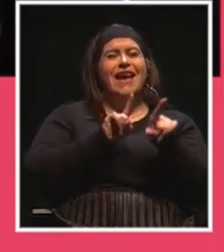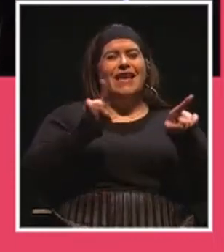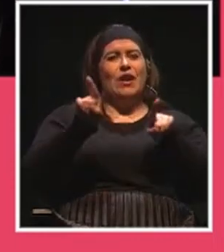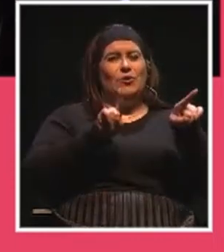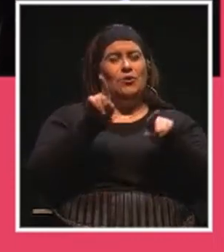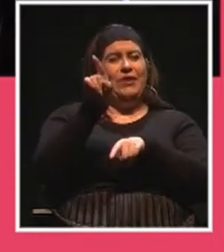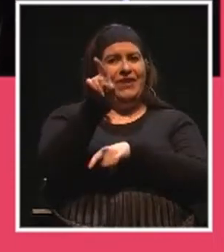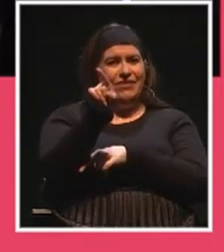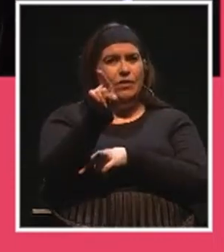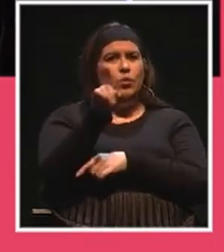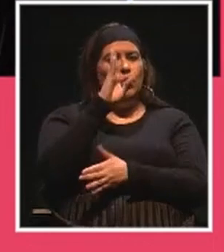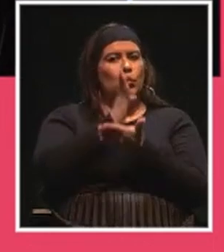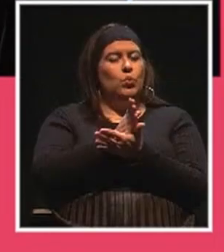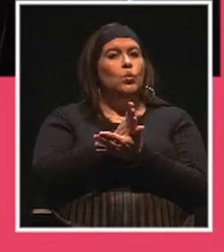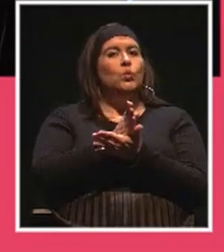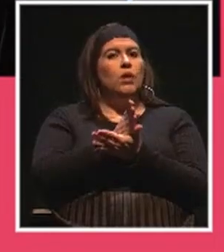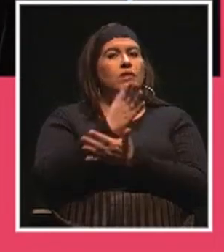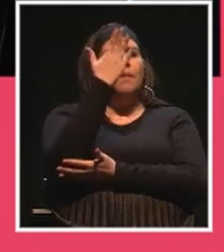She calls me up and she says, Adam,